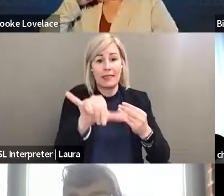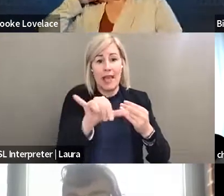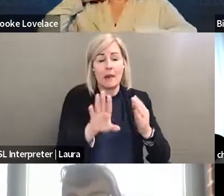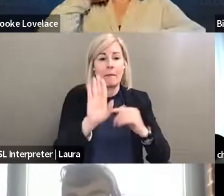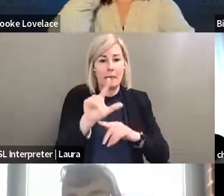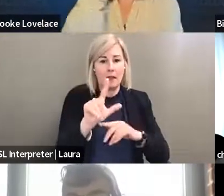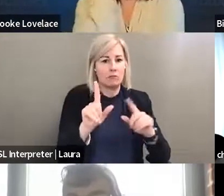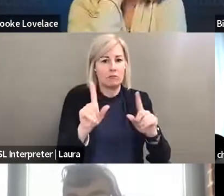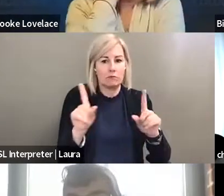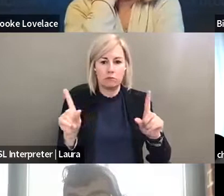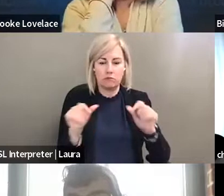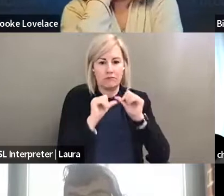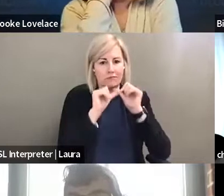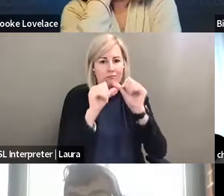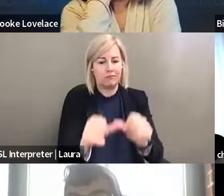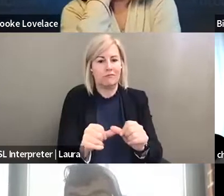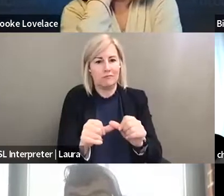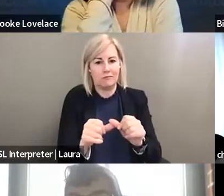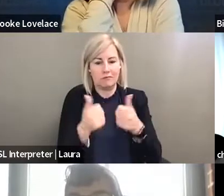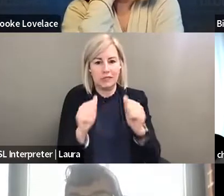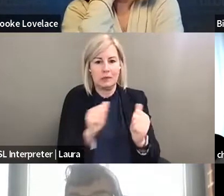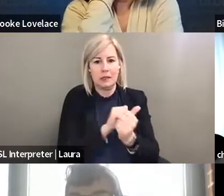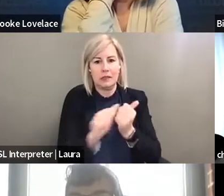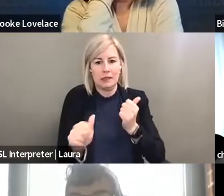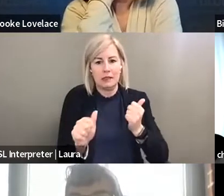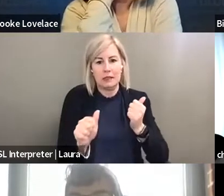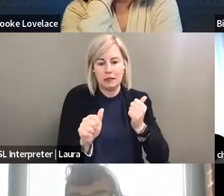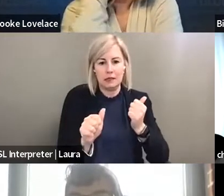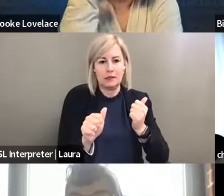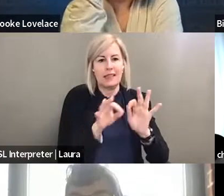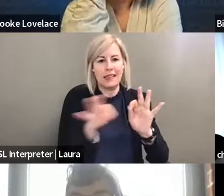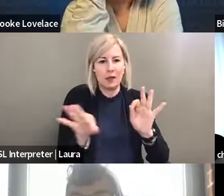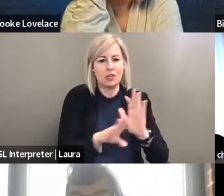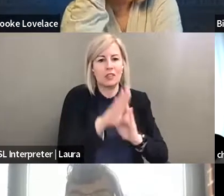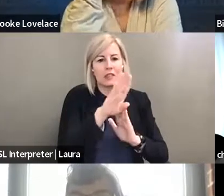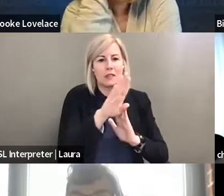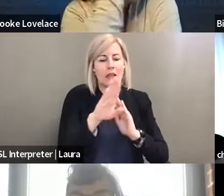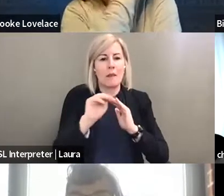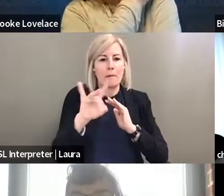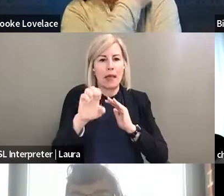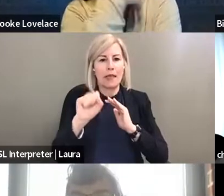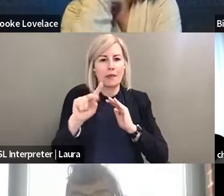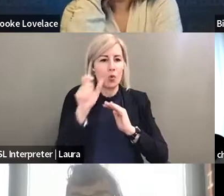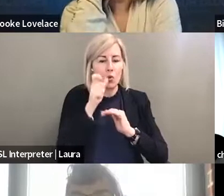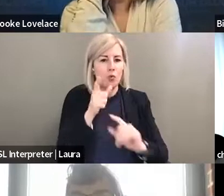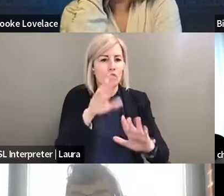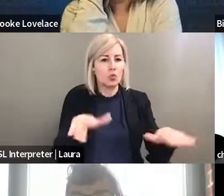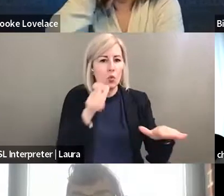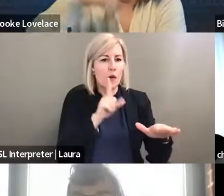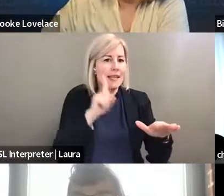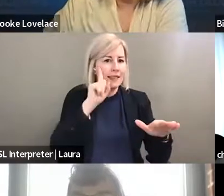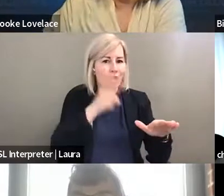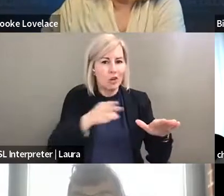going on. The attempt to pass the language development milestones for children who are deaf or hard of